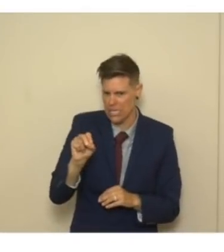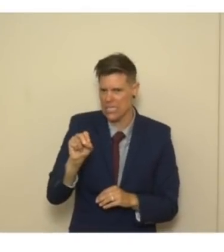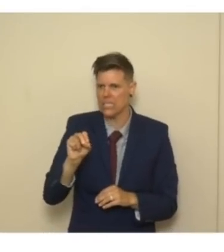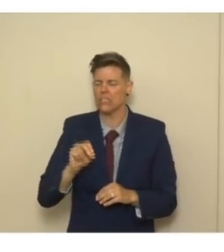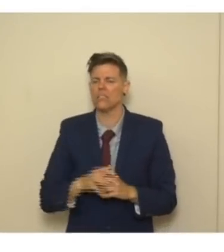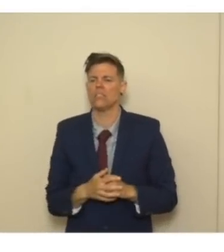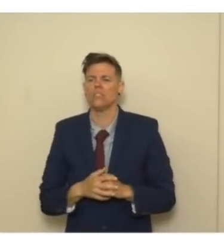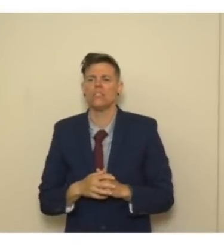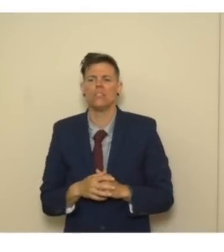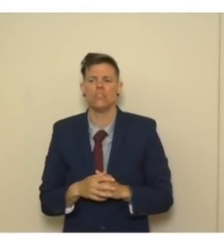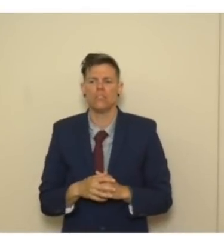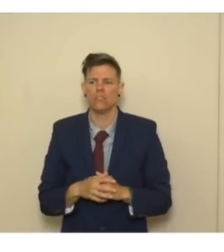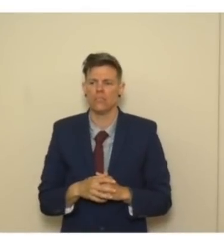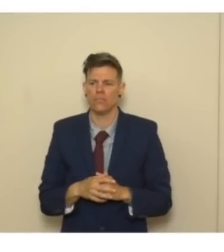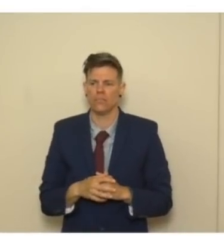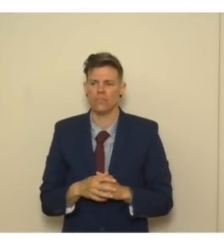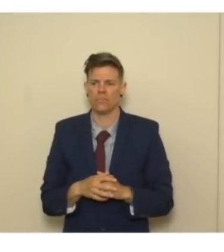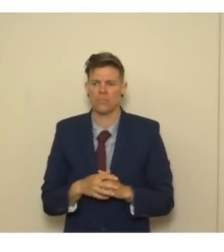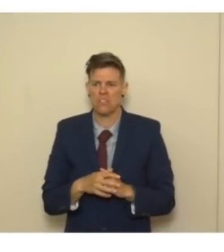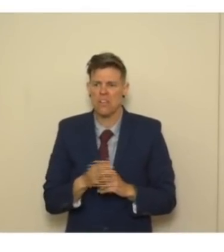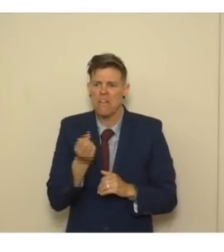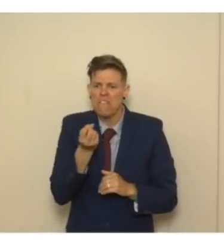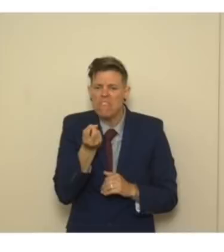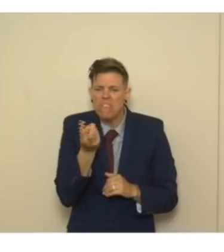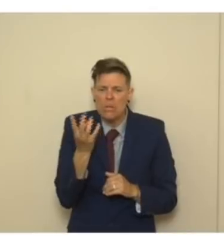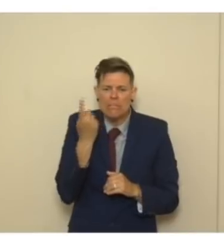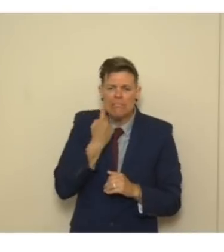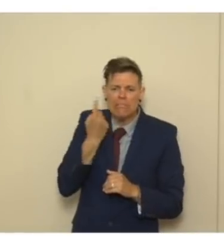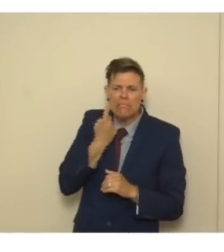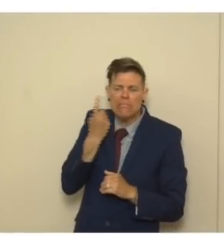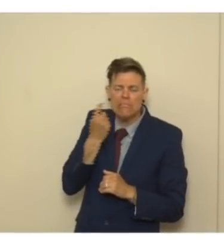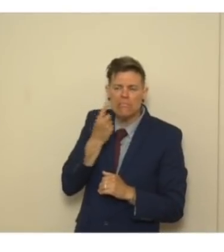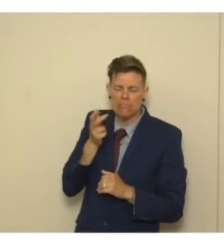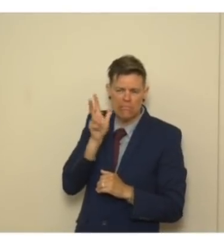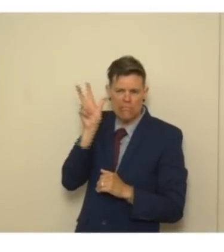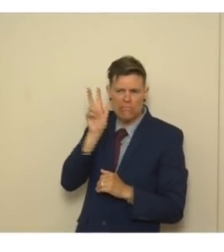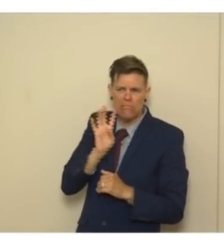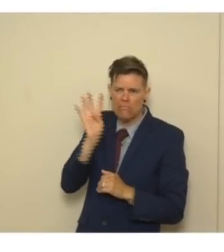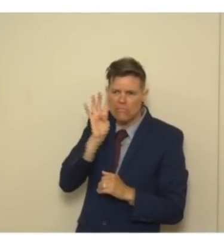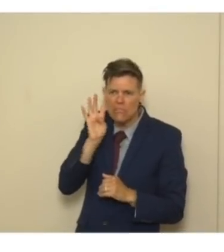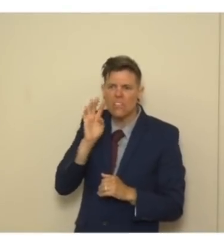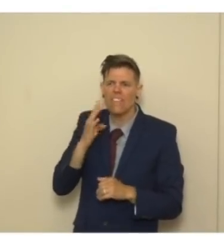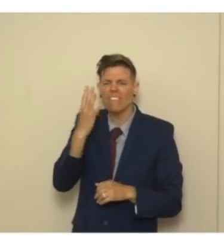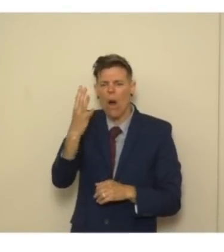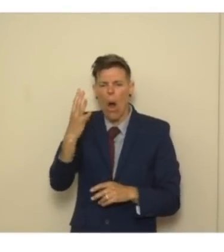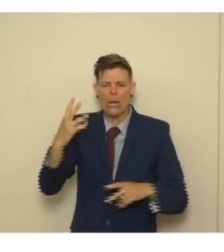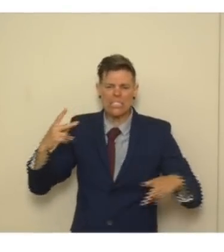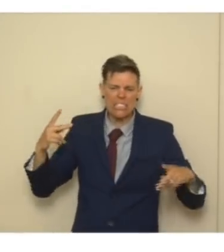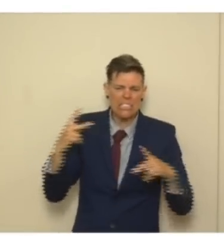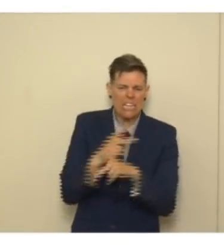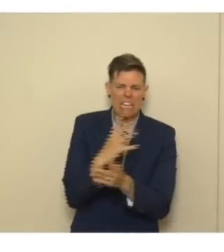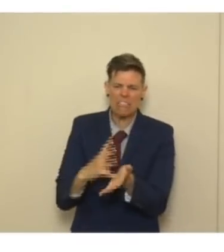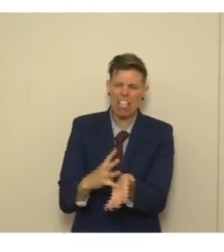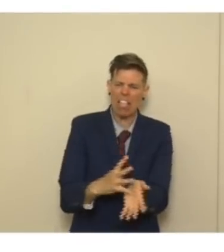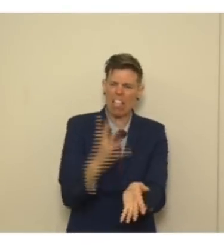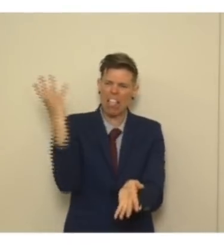days ago they were up to 4 times that number of cases per day.